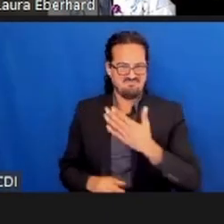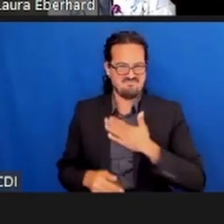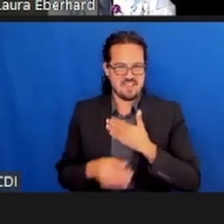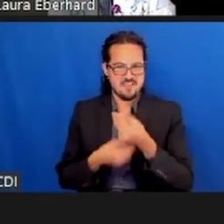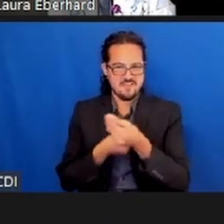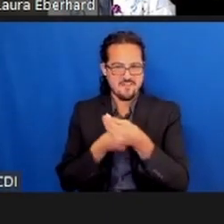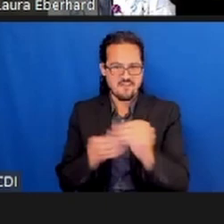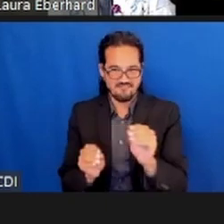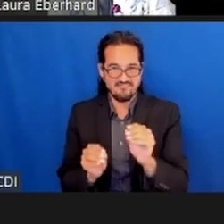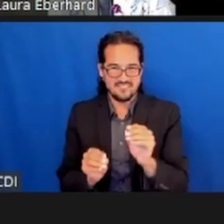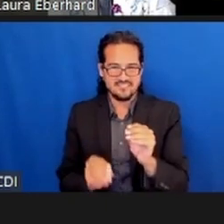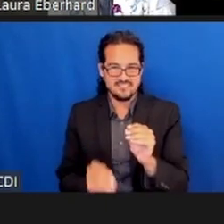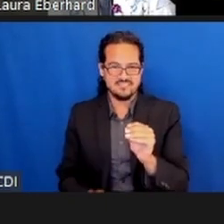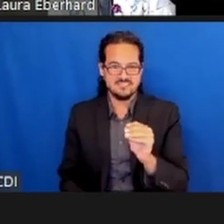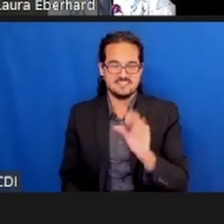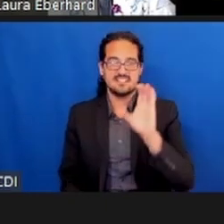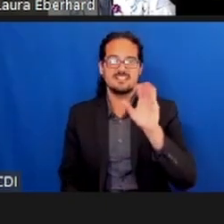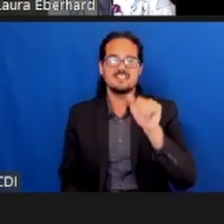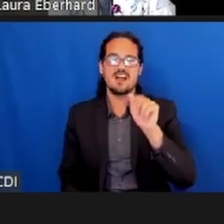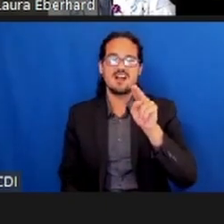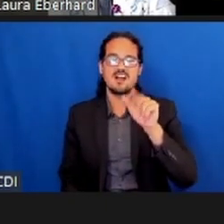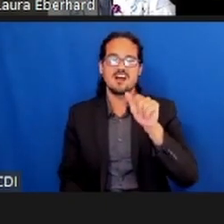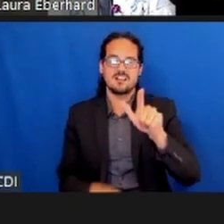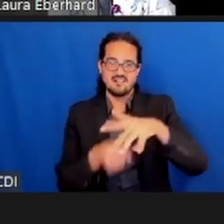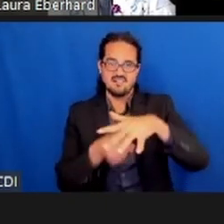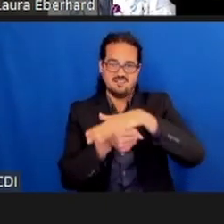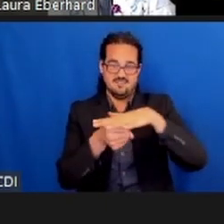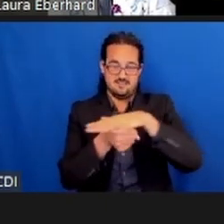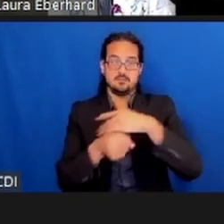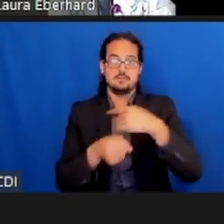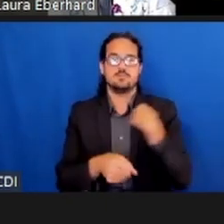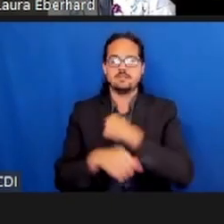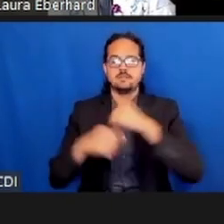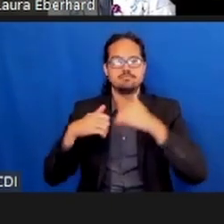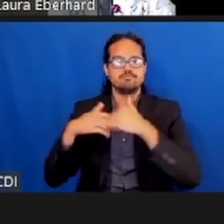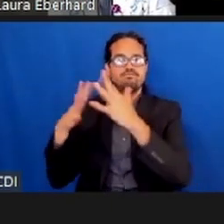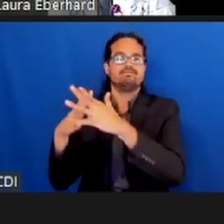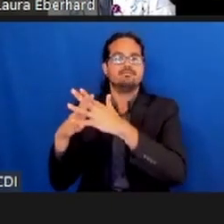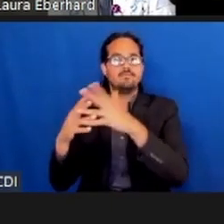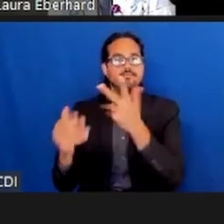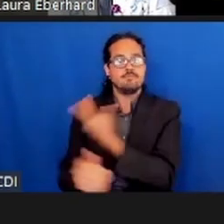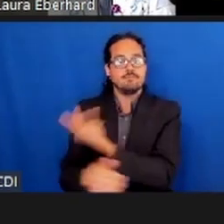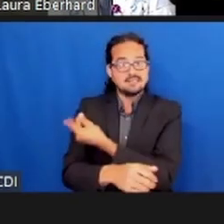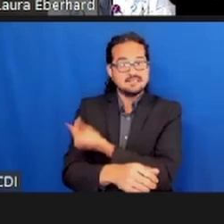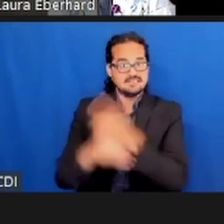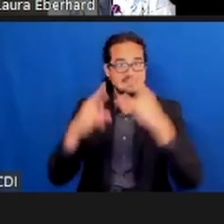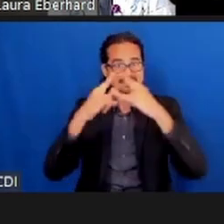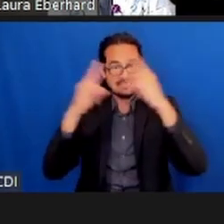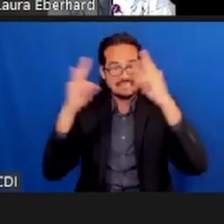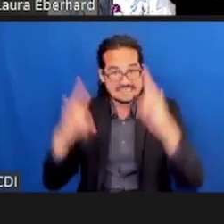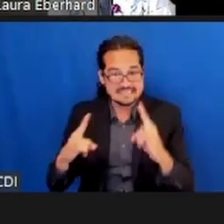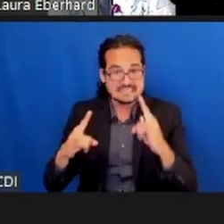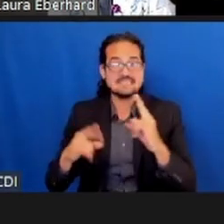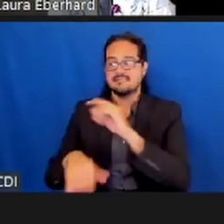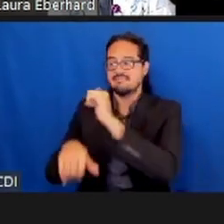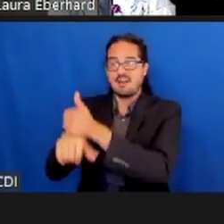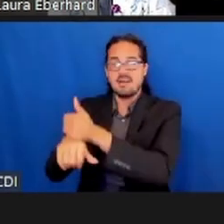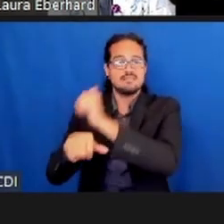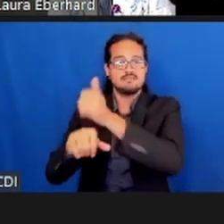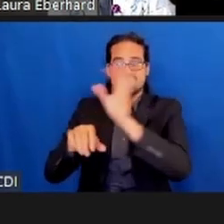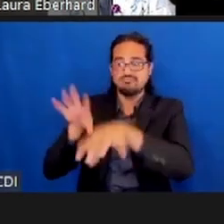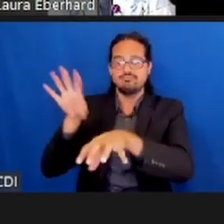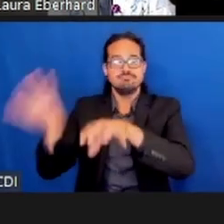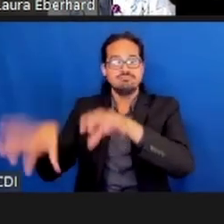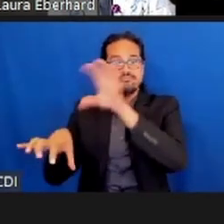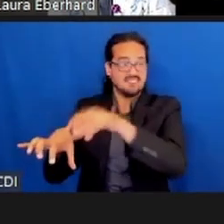vaccine, the operation there with the tents for the recovery area in the courtyard of the Health and Wellness campus.